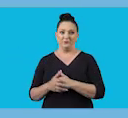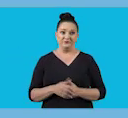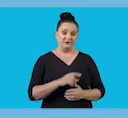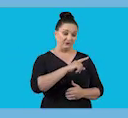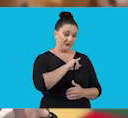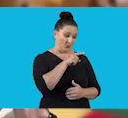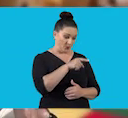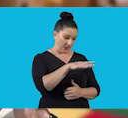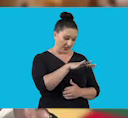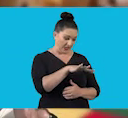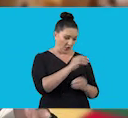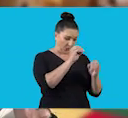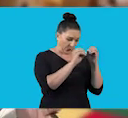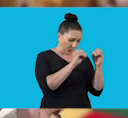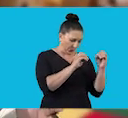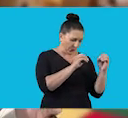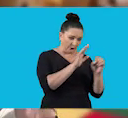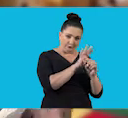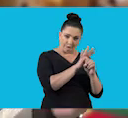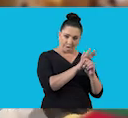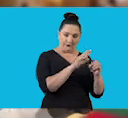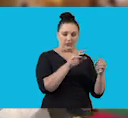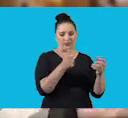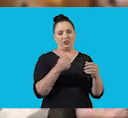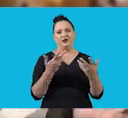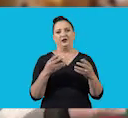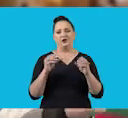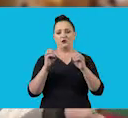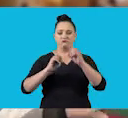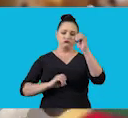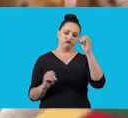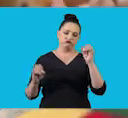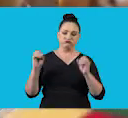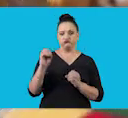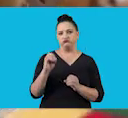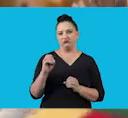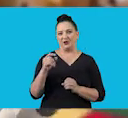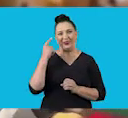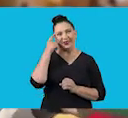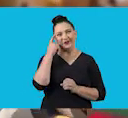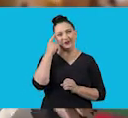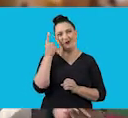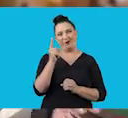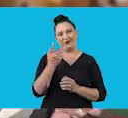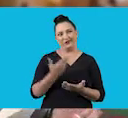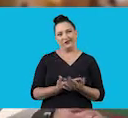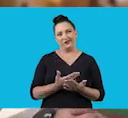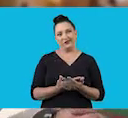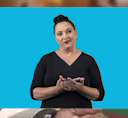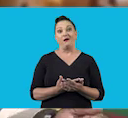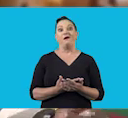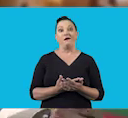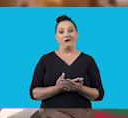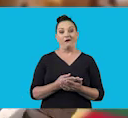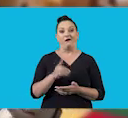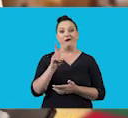particles from one concentrated area to a low concentrated area until equilibrium is reached. That makes me think of